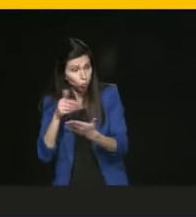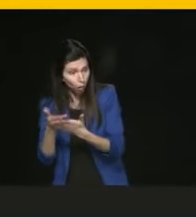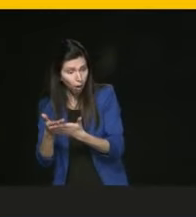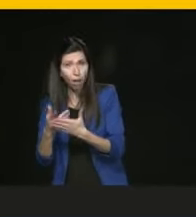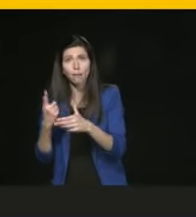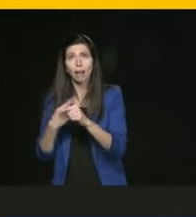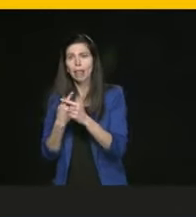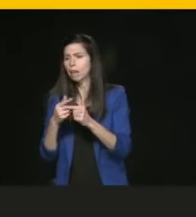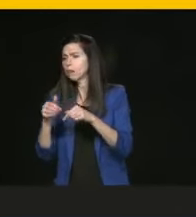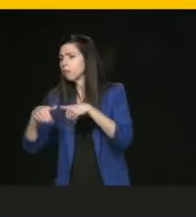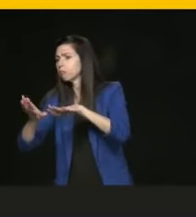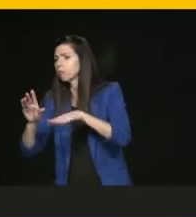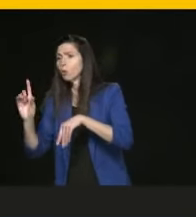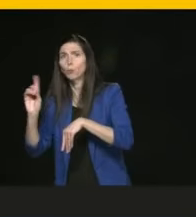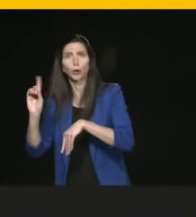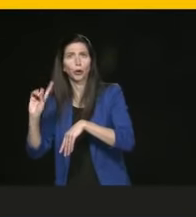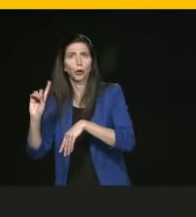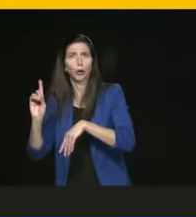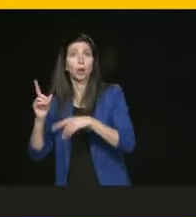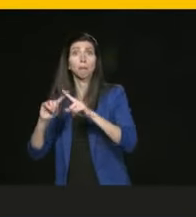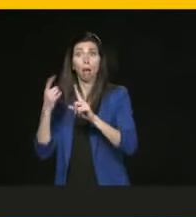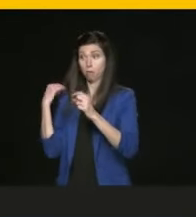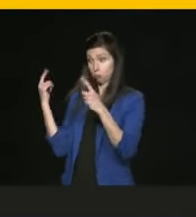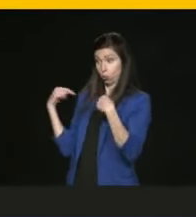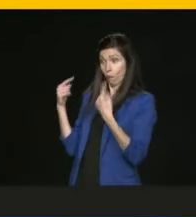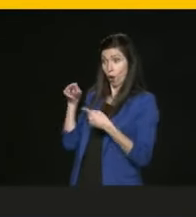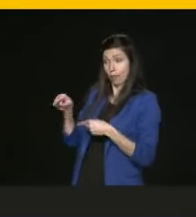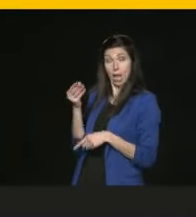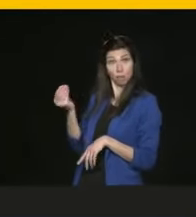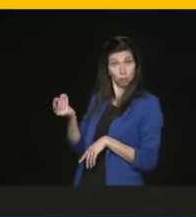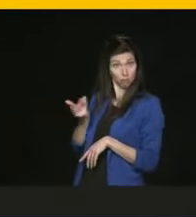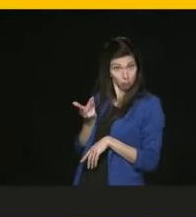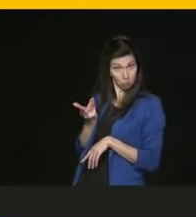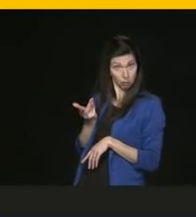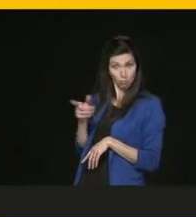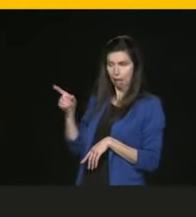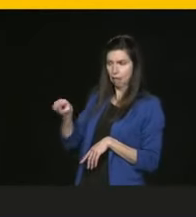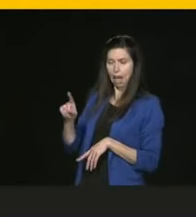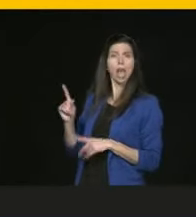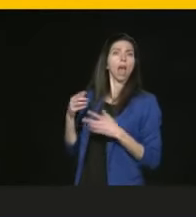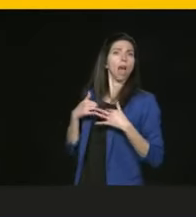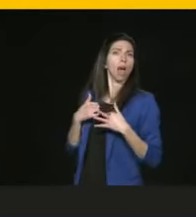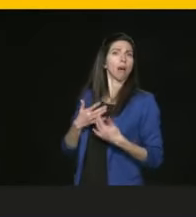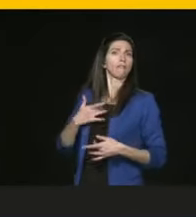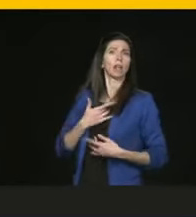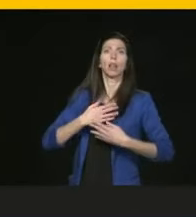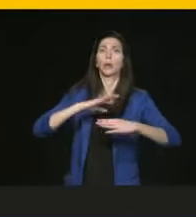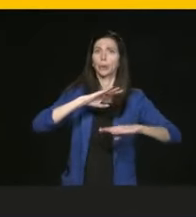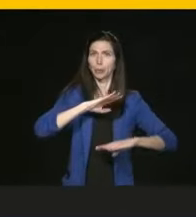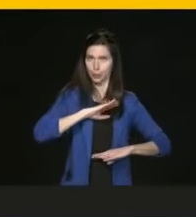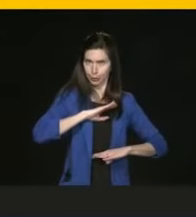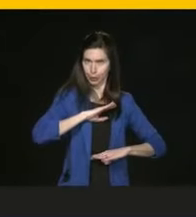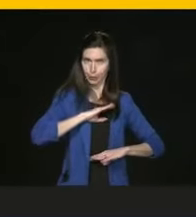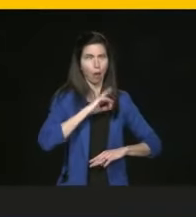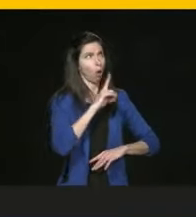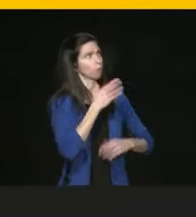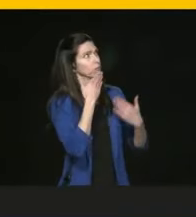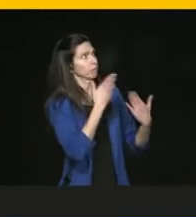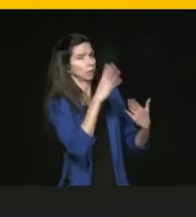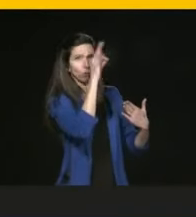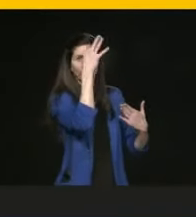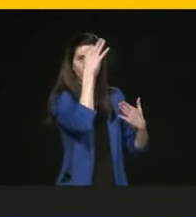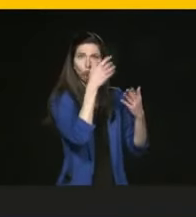of Quebec is that it is satisfied with how quickly we have stepped in to make this happen.